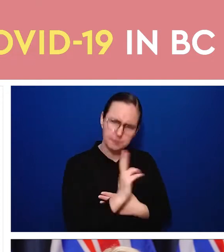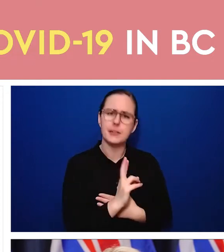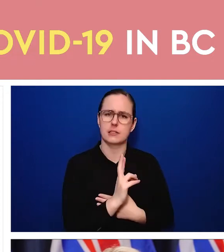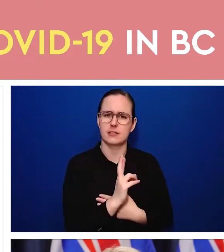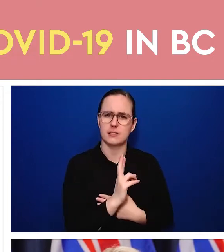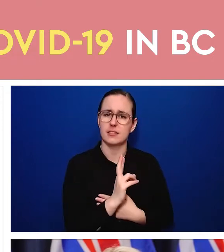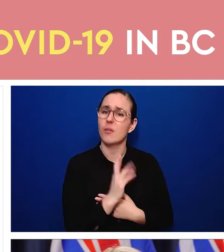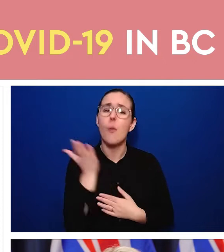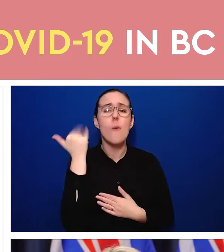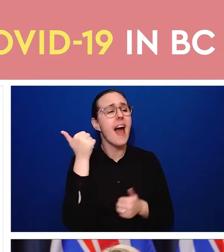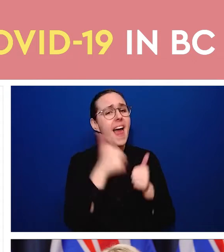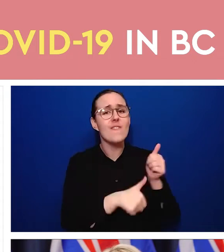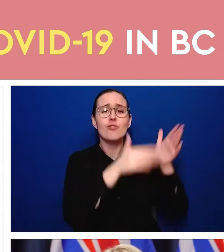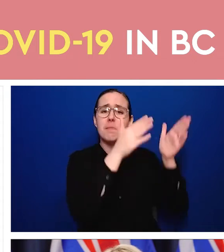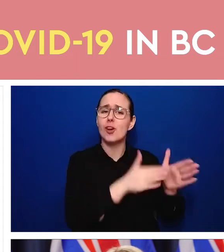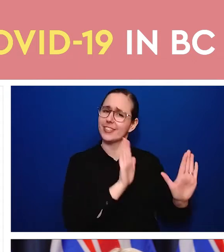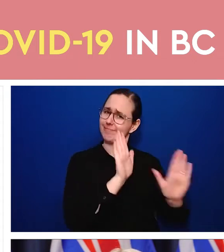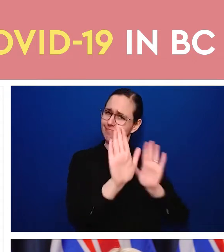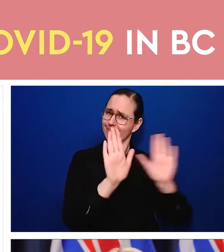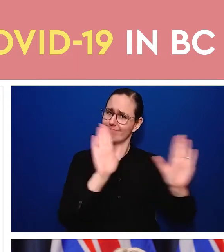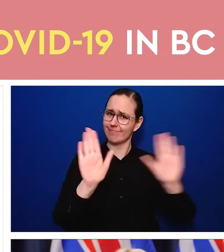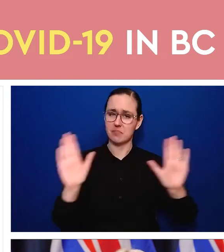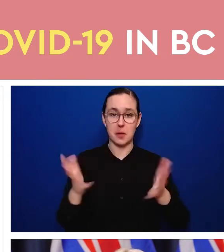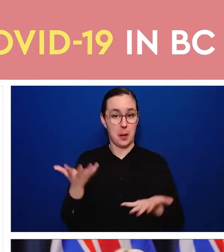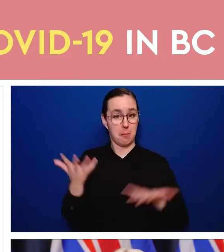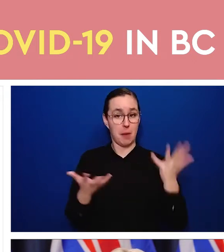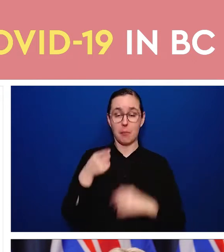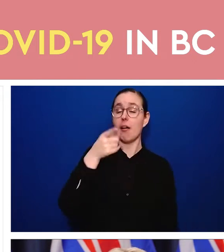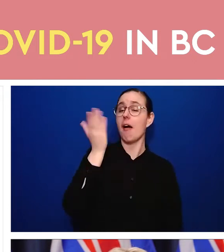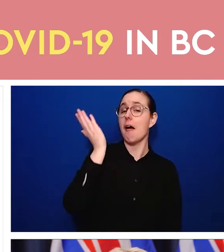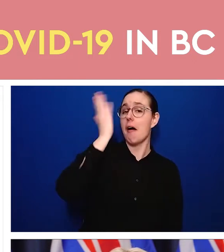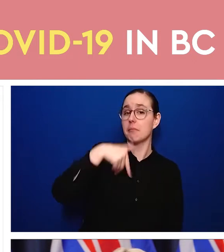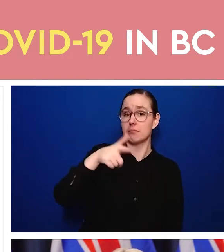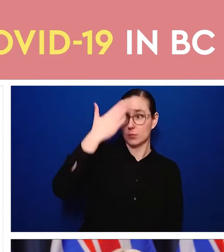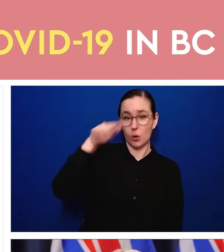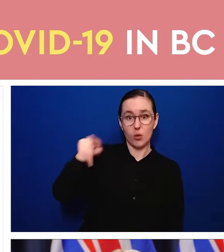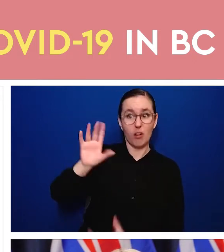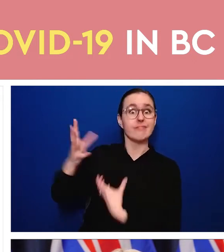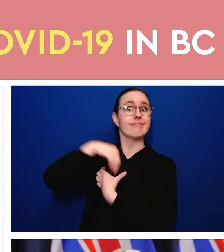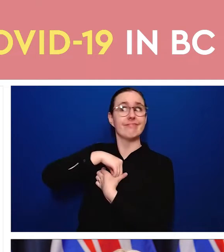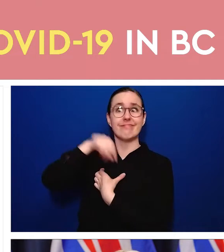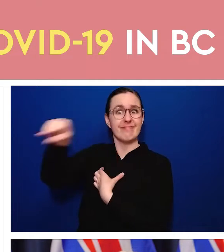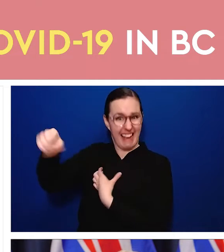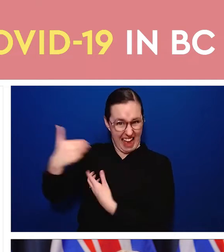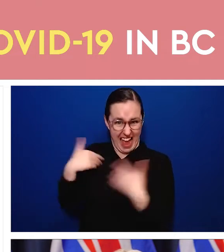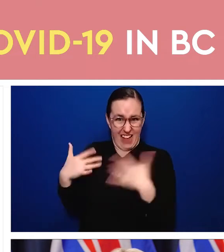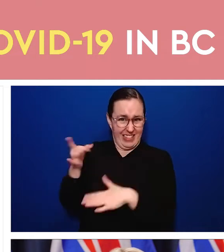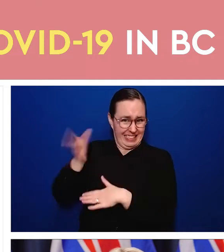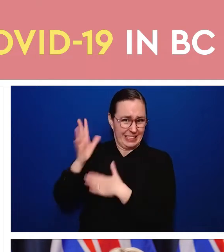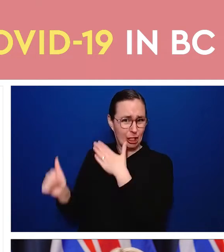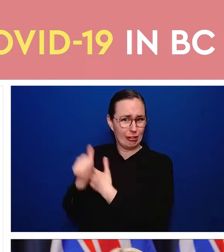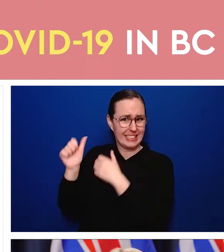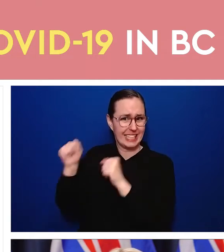of the risks of those around us. We need to be respectful about mask wearing. We need to be respectful about people's choices to